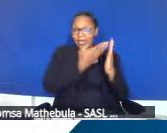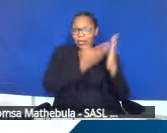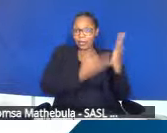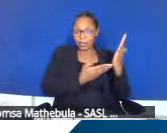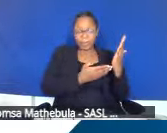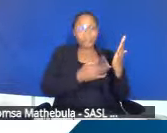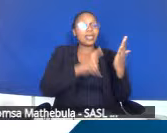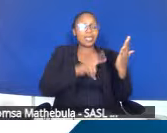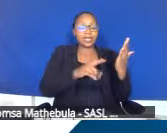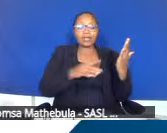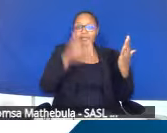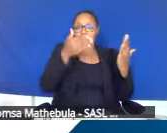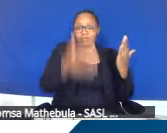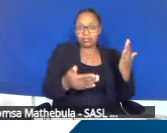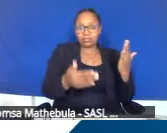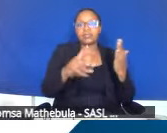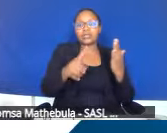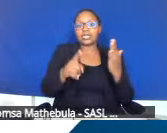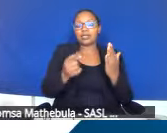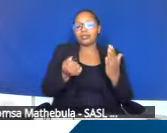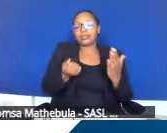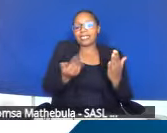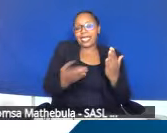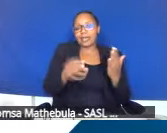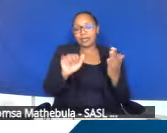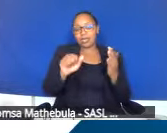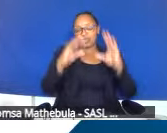at your dispute.